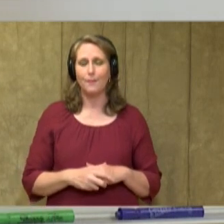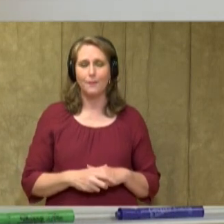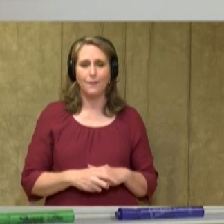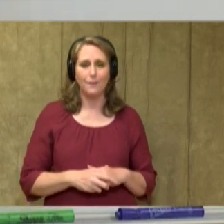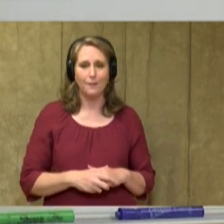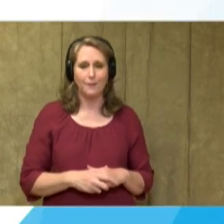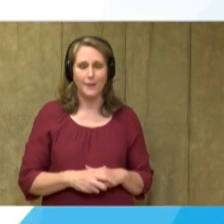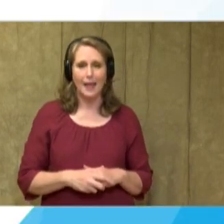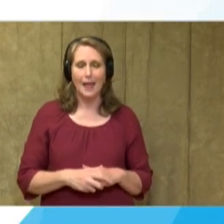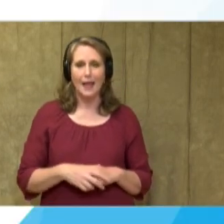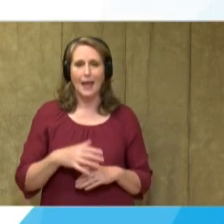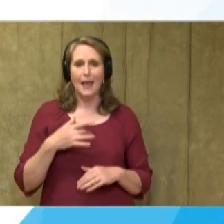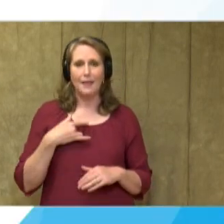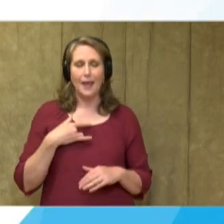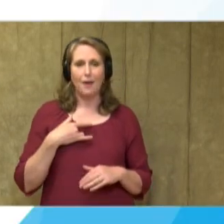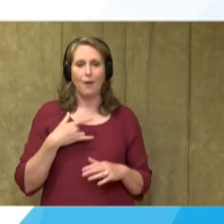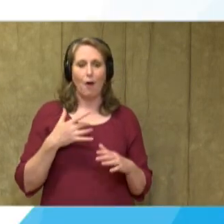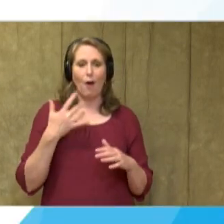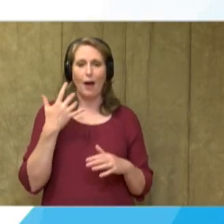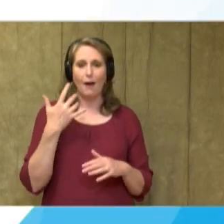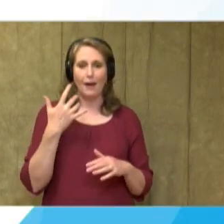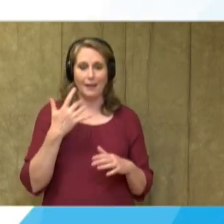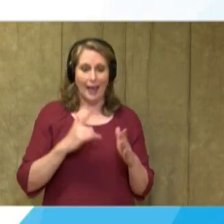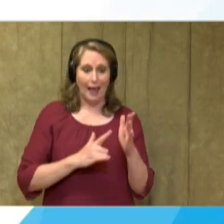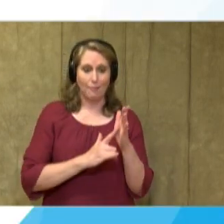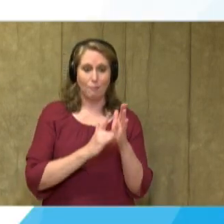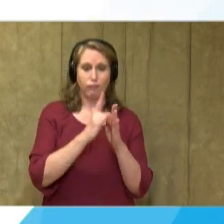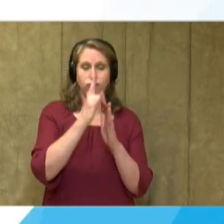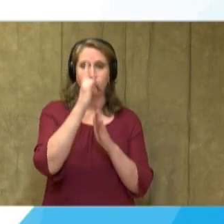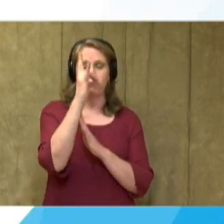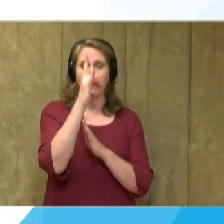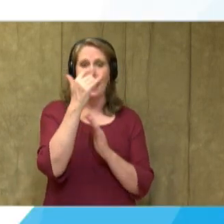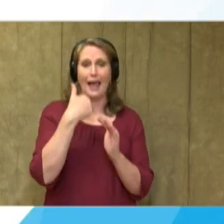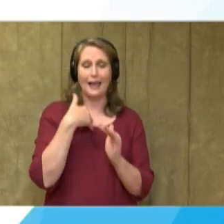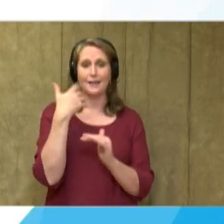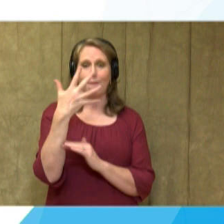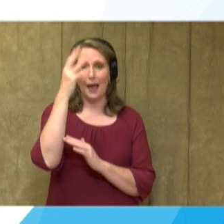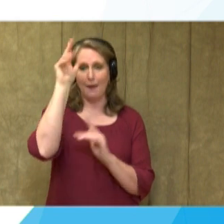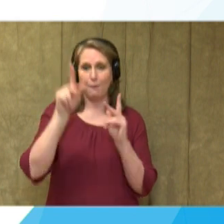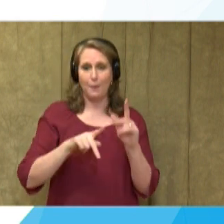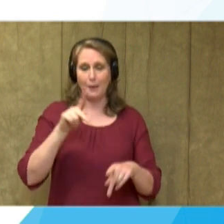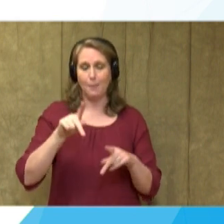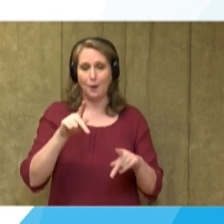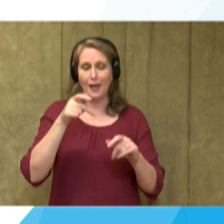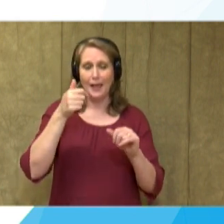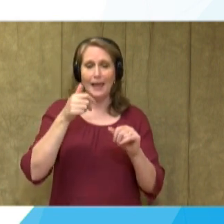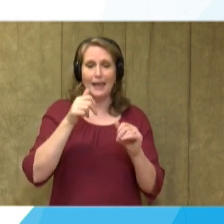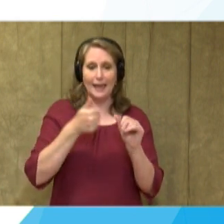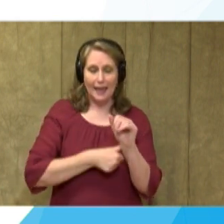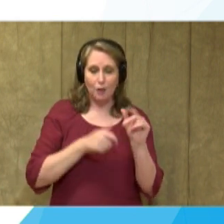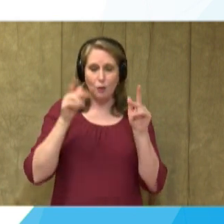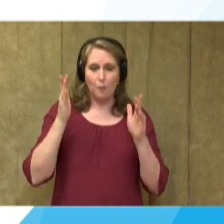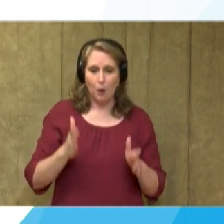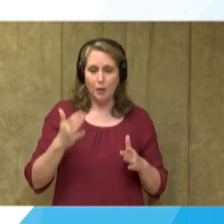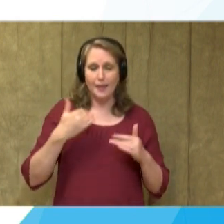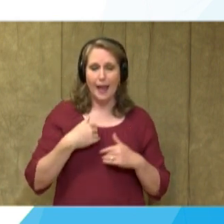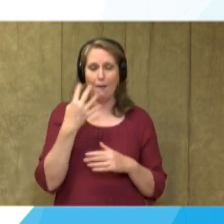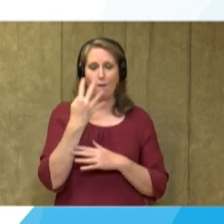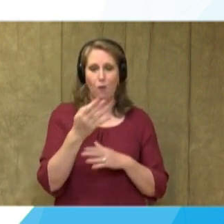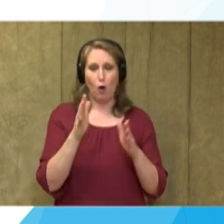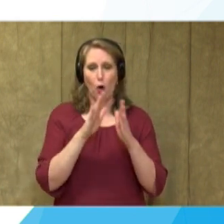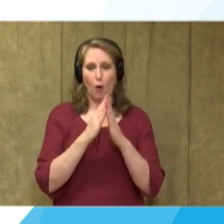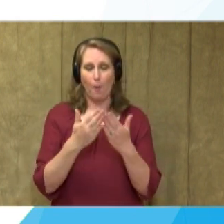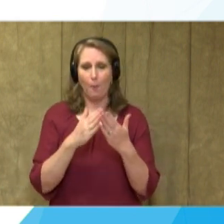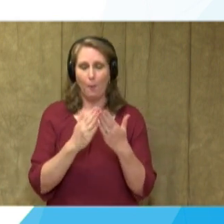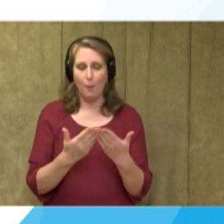5 astronauts in the spaceship. They each had 4 books. How many books were on board